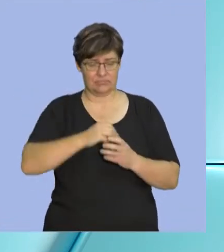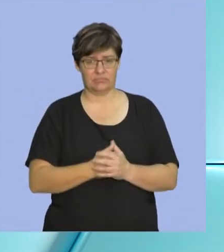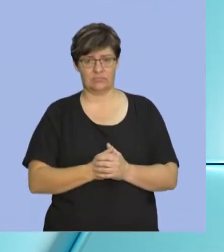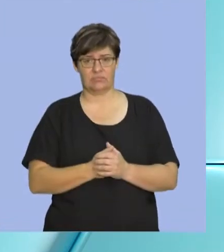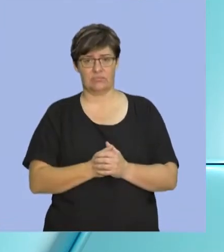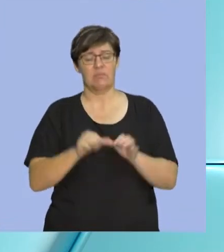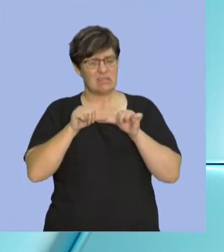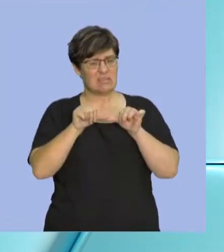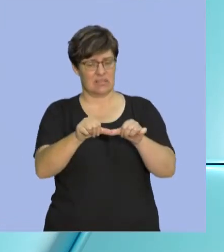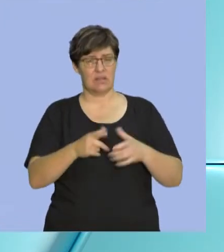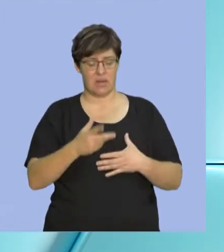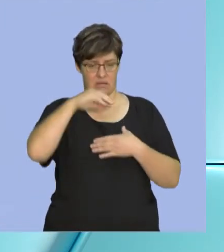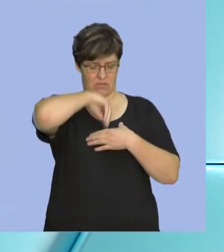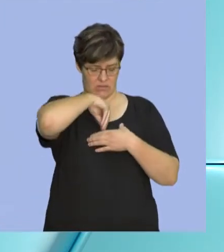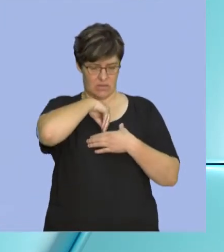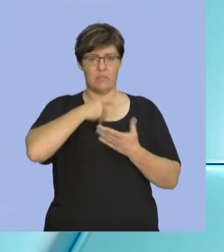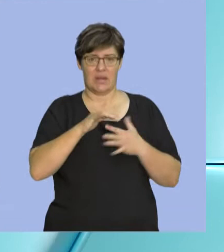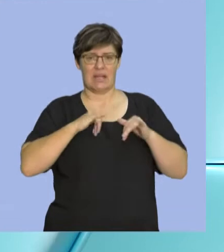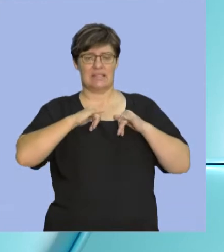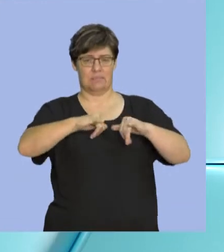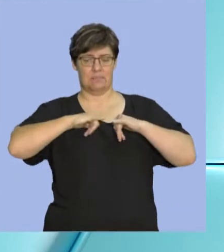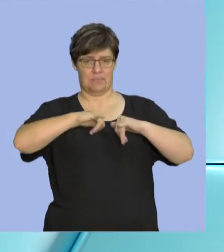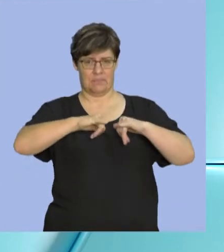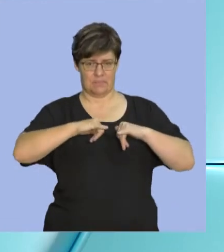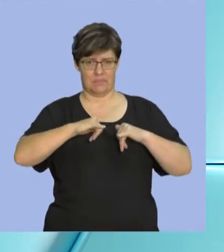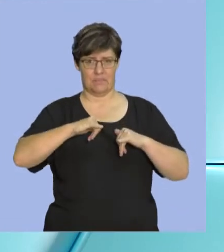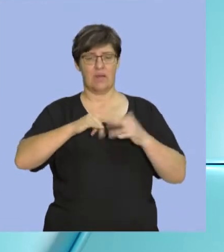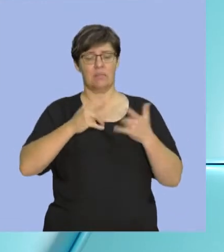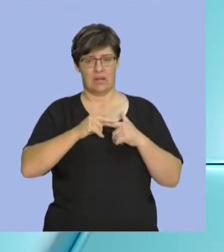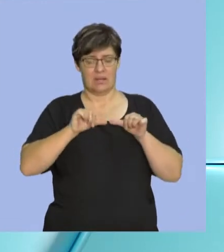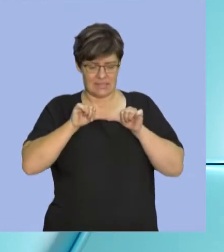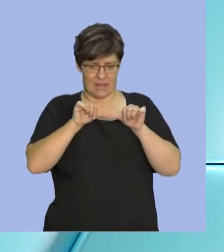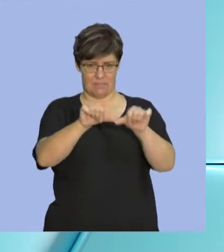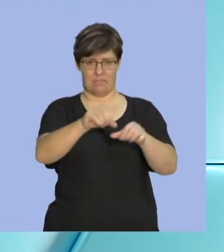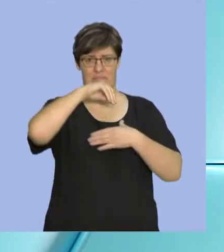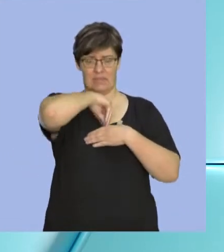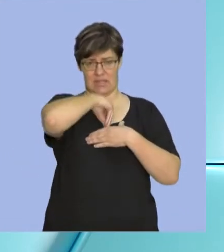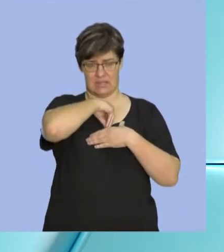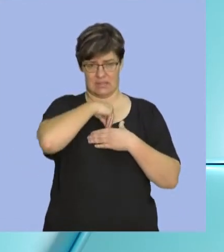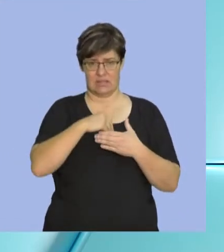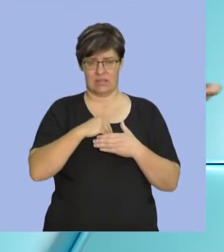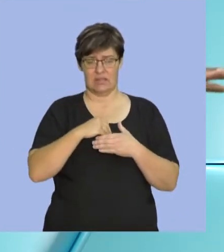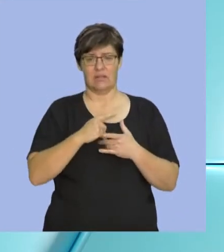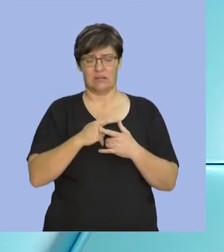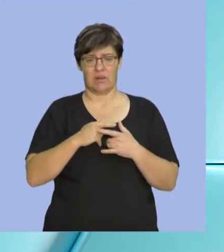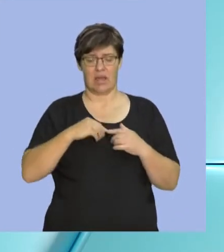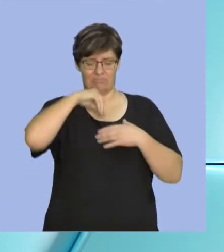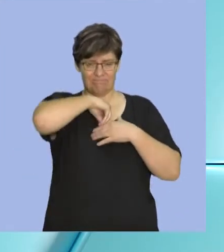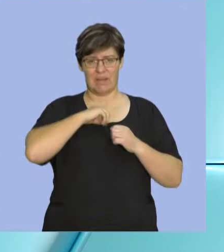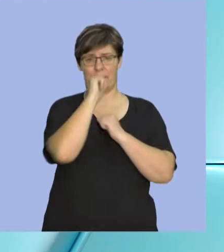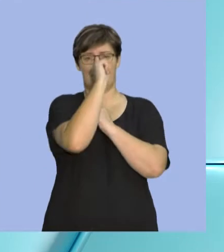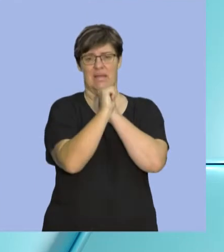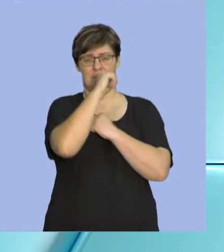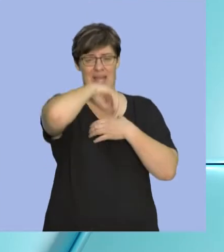homeo meaning same, and stasis constant. So a similar constant mechanism that's